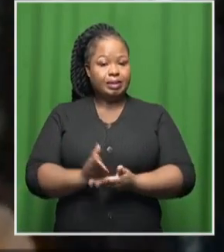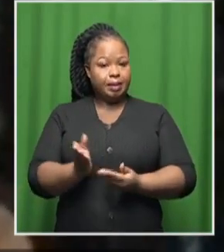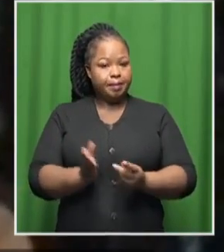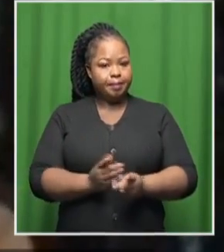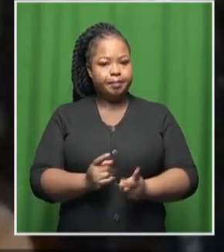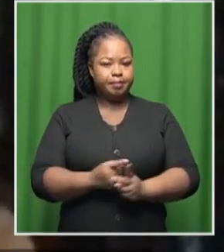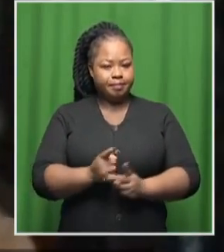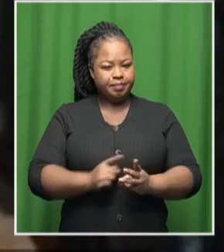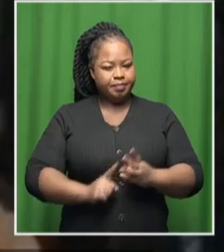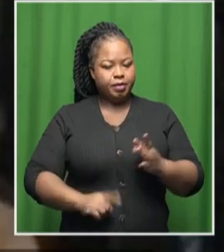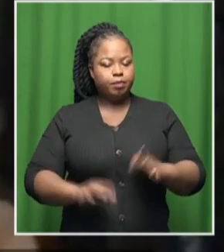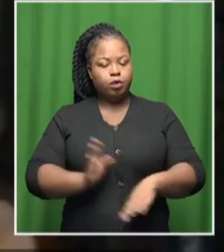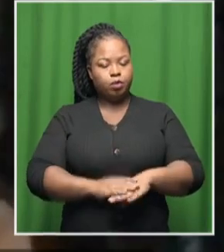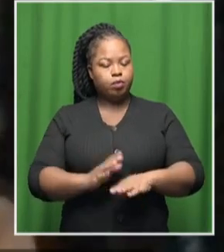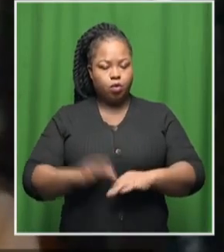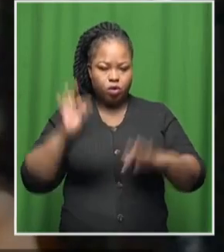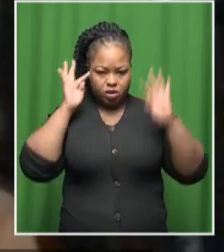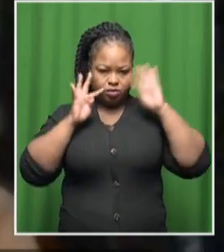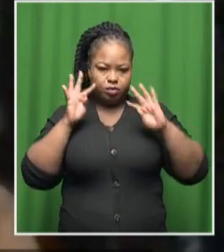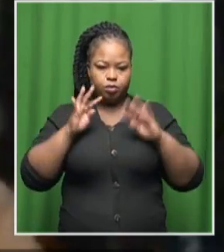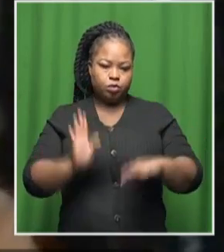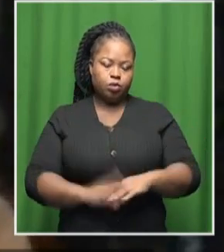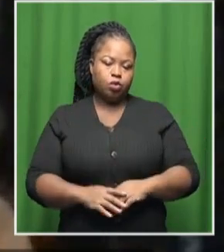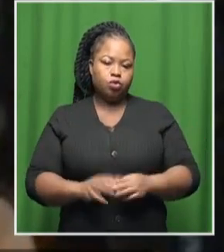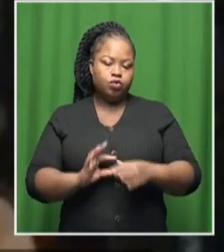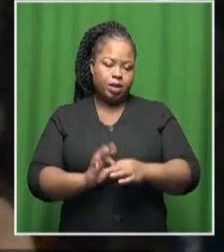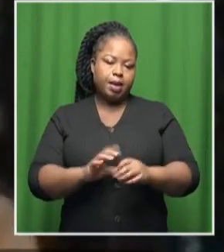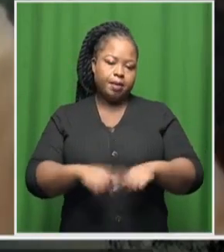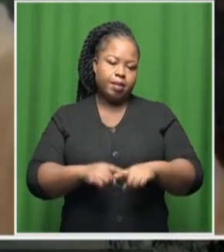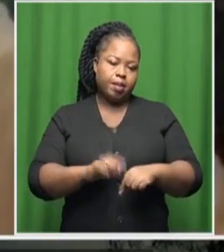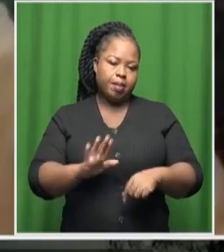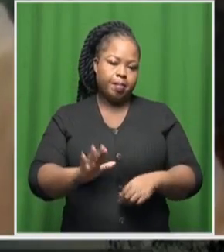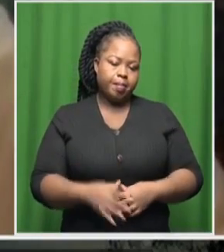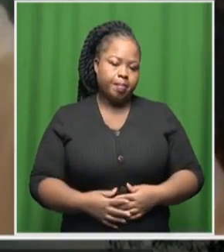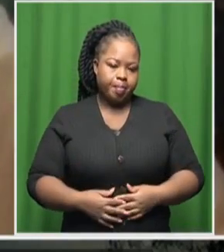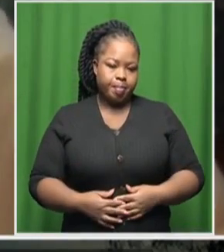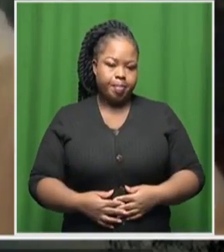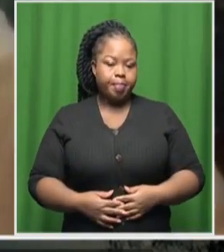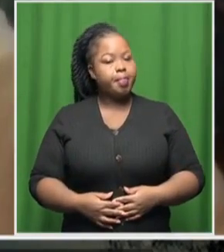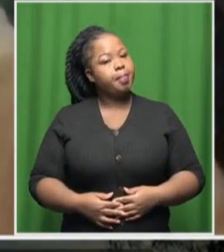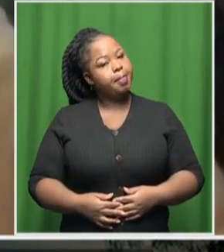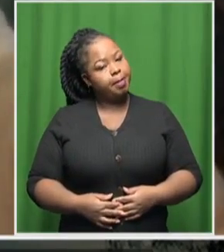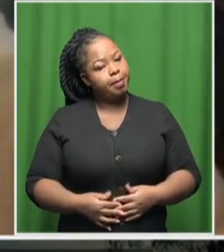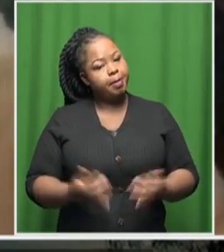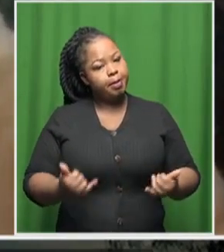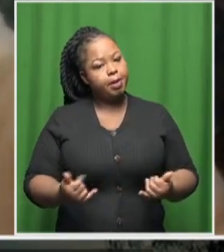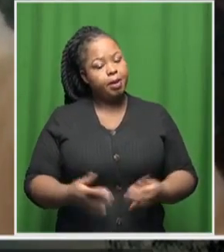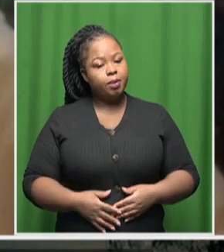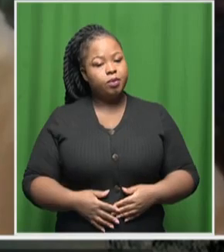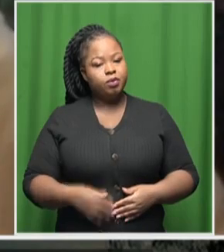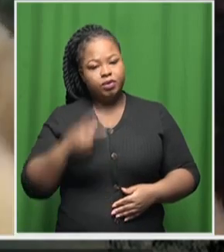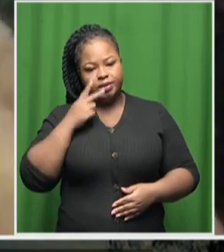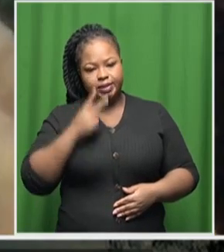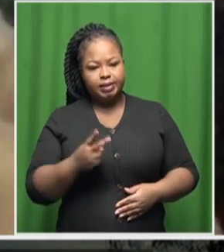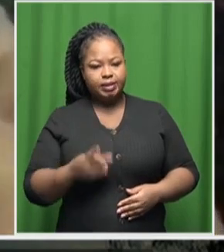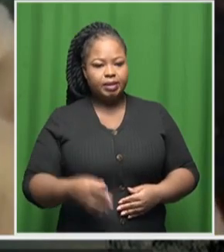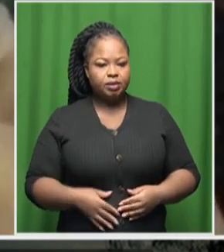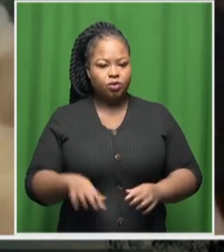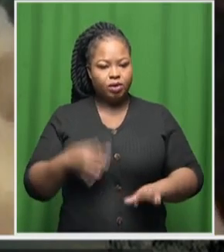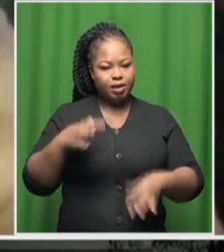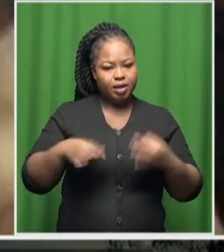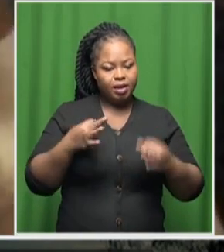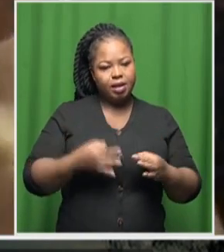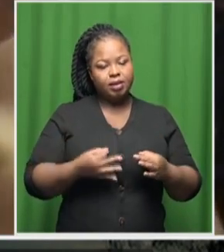we are slightly more innovative and more reliable than them. And just finally, perhaps looking at the data trends and analyzing